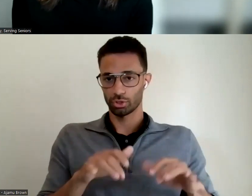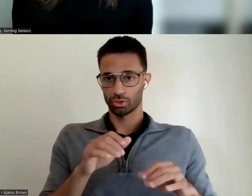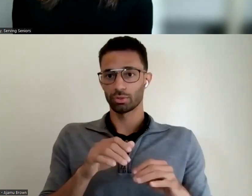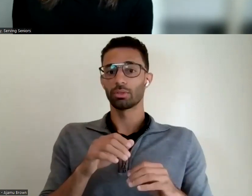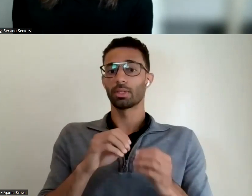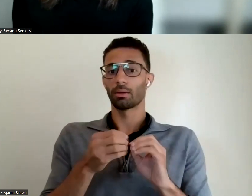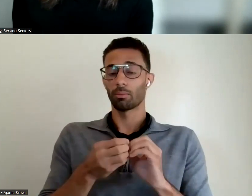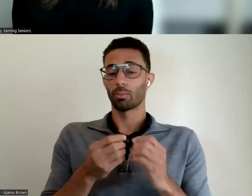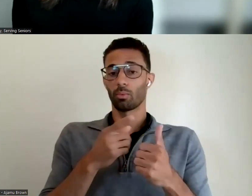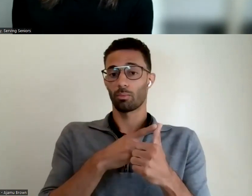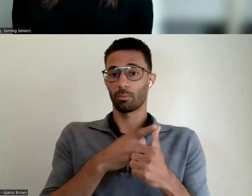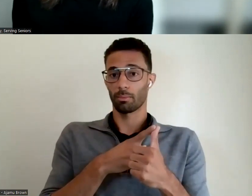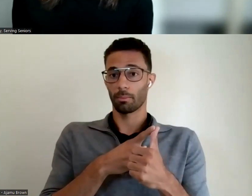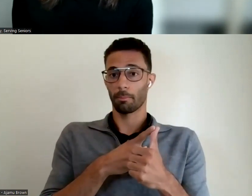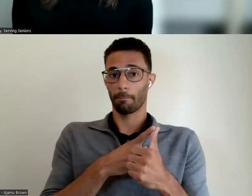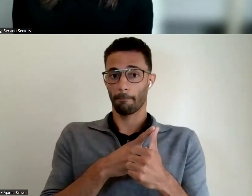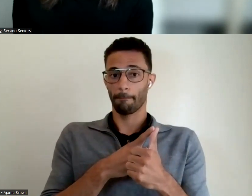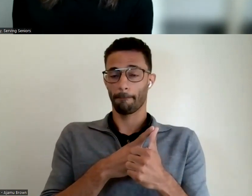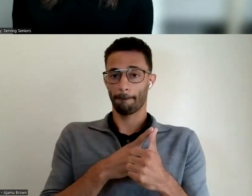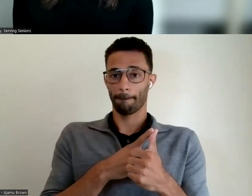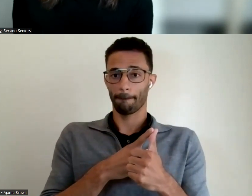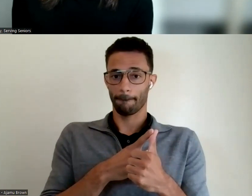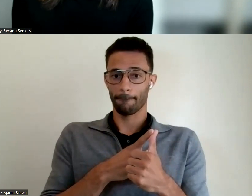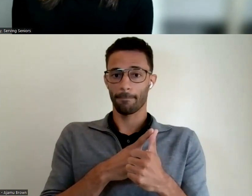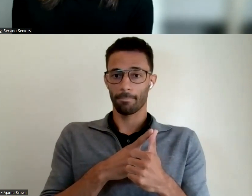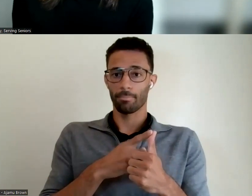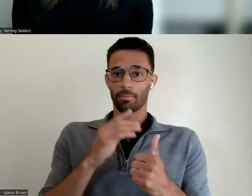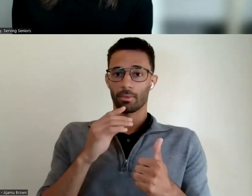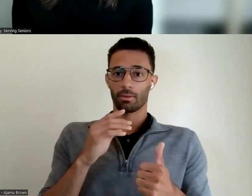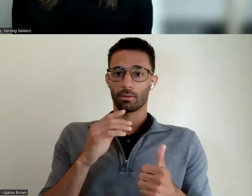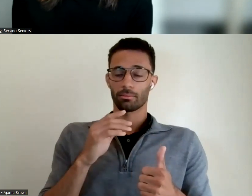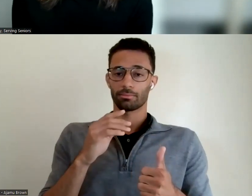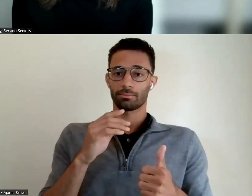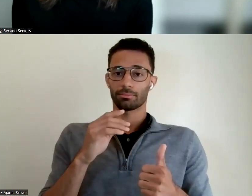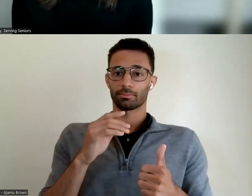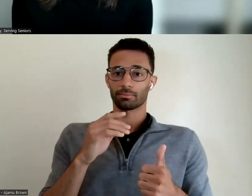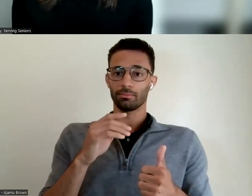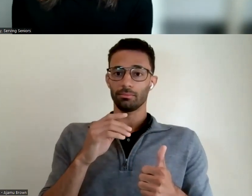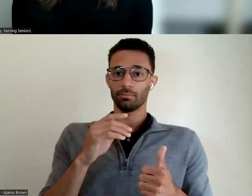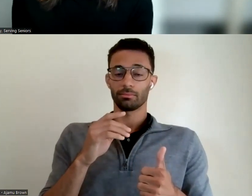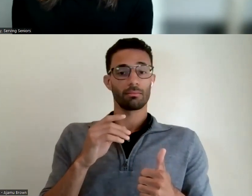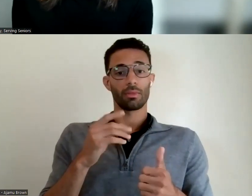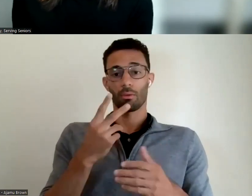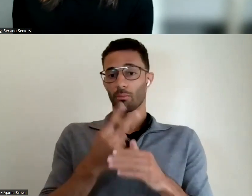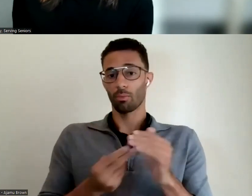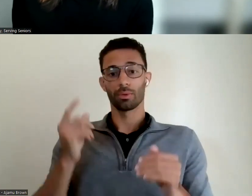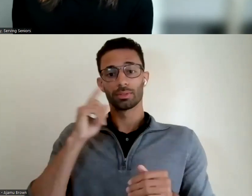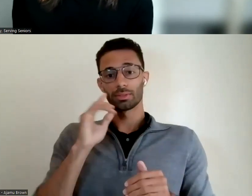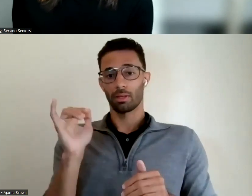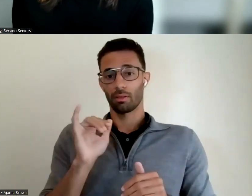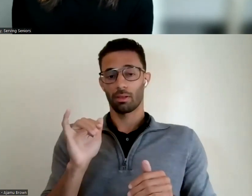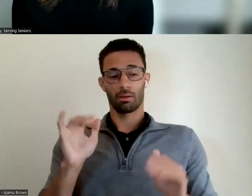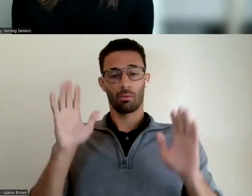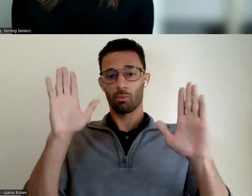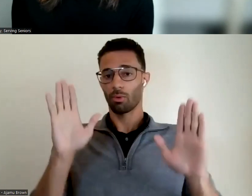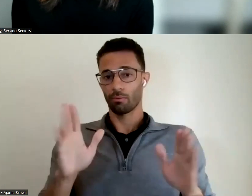Number one, and I know Connie also put this in Q&A, these sound like wonderful programs, and certainly